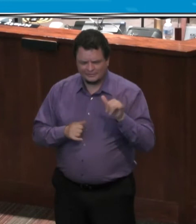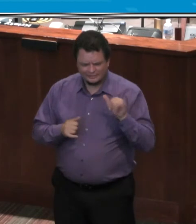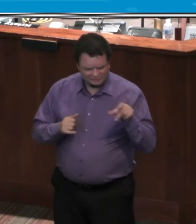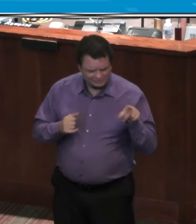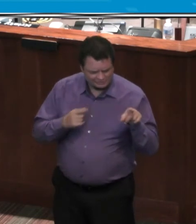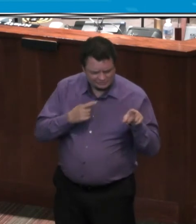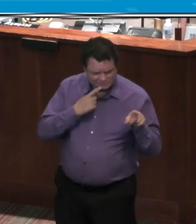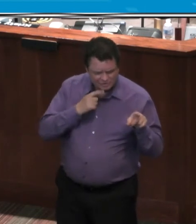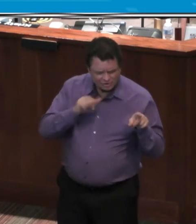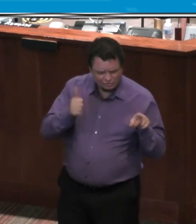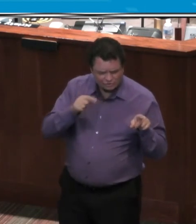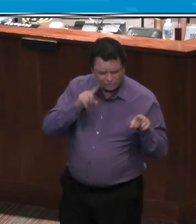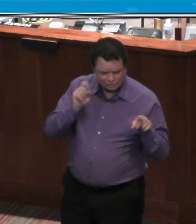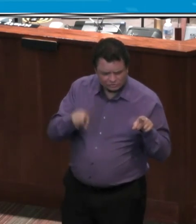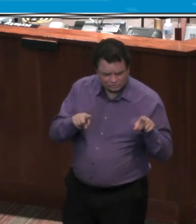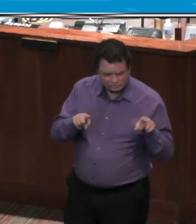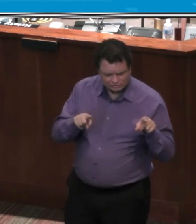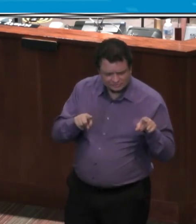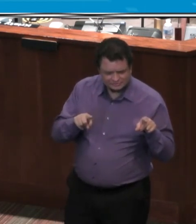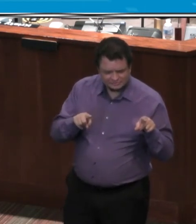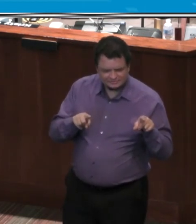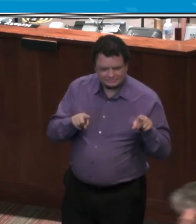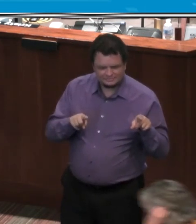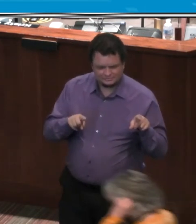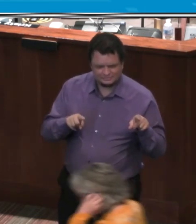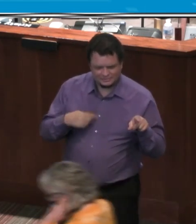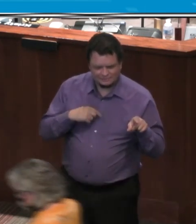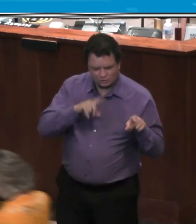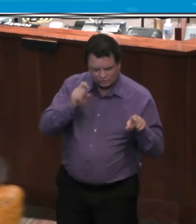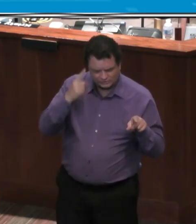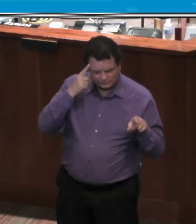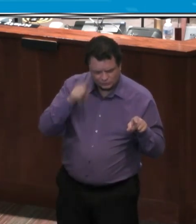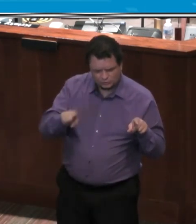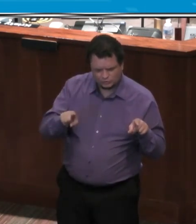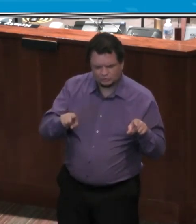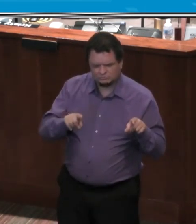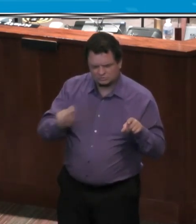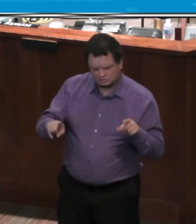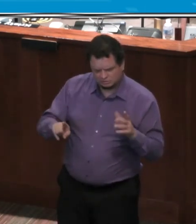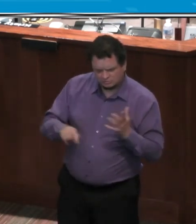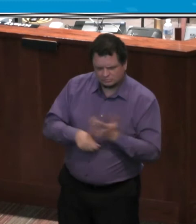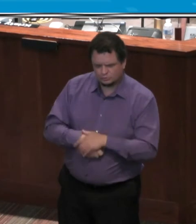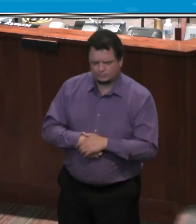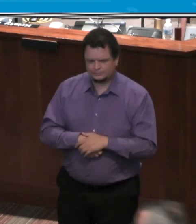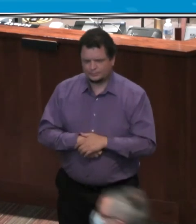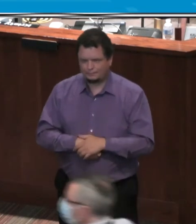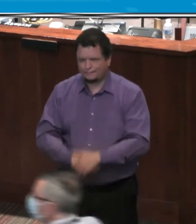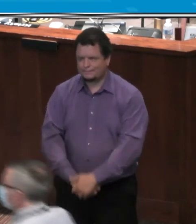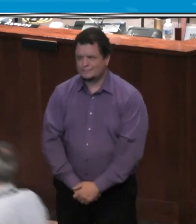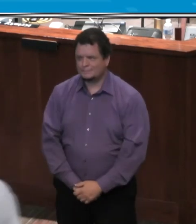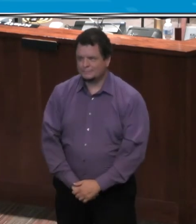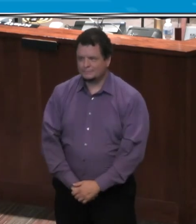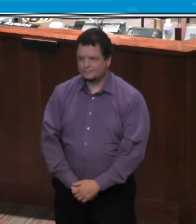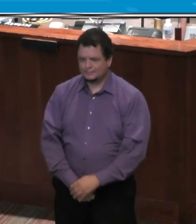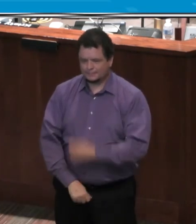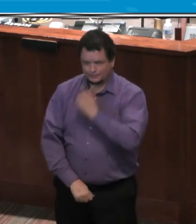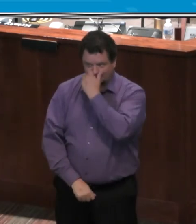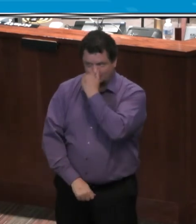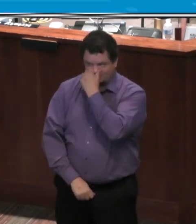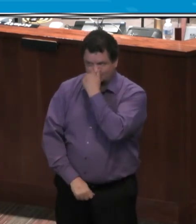you. Thank you. Thank you, Dr. Johnson. Lisa Powell, who is our...